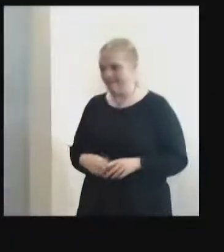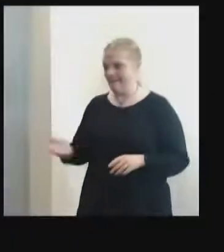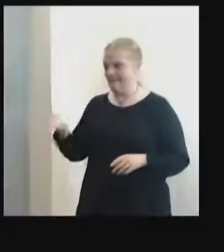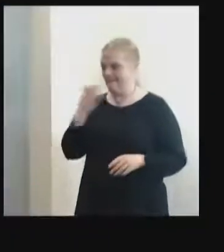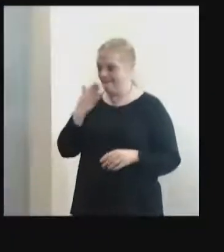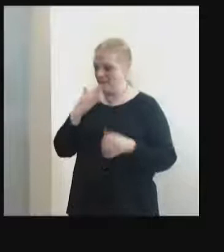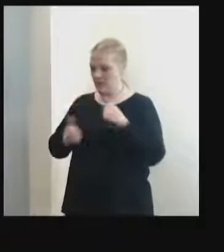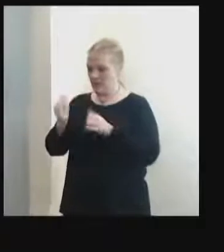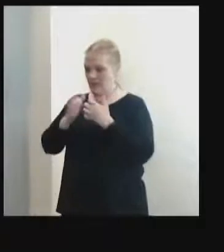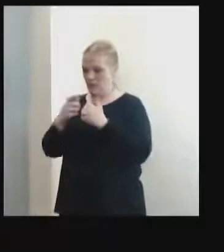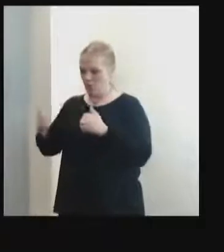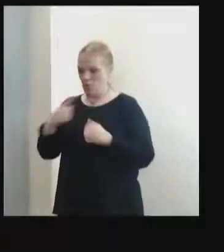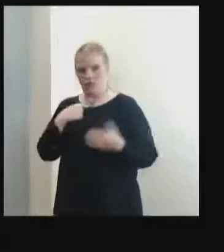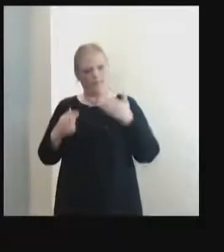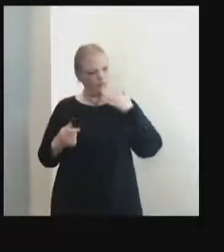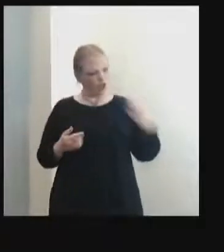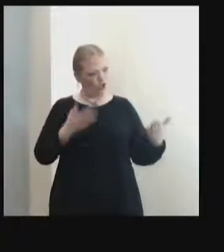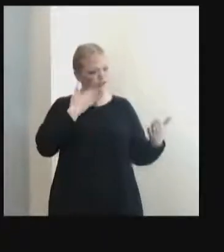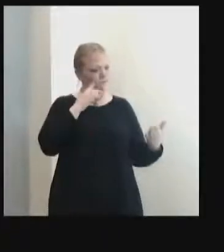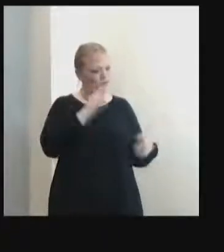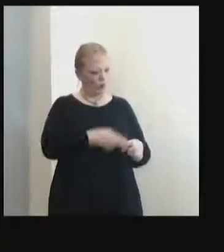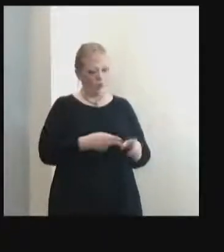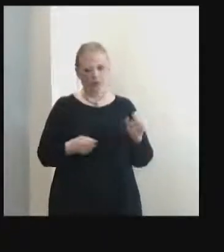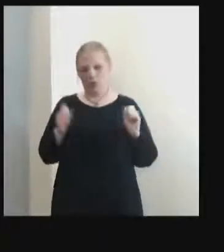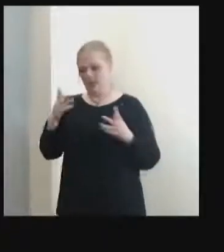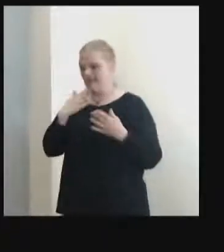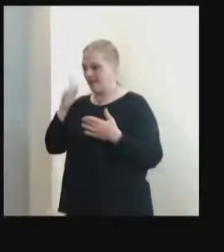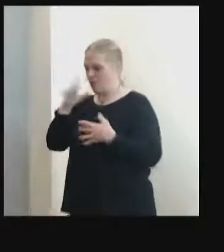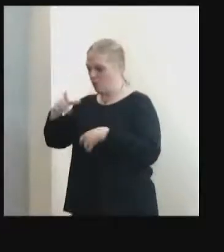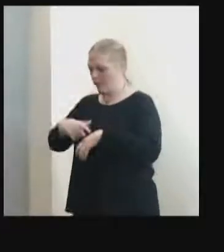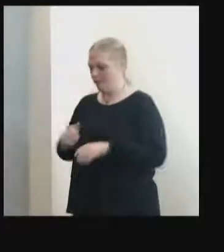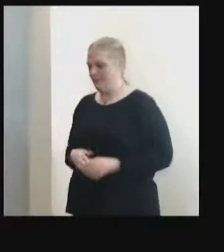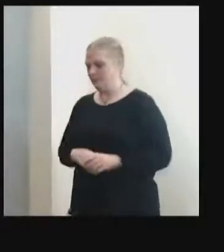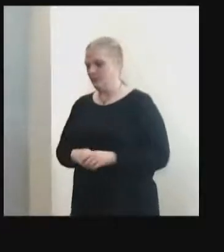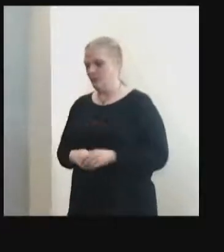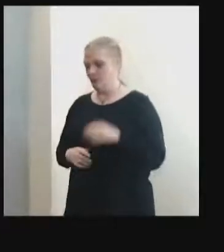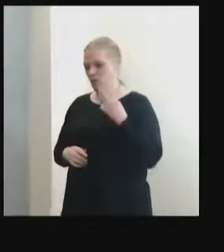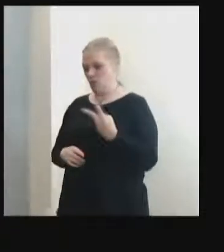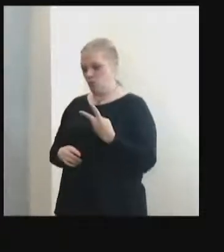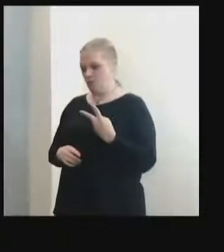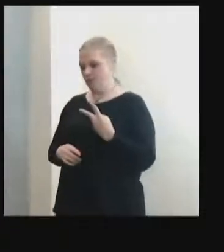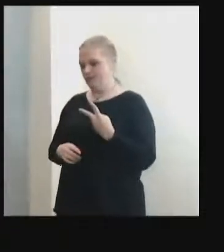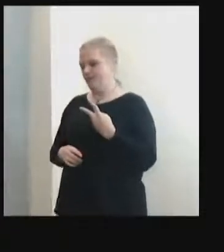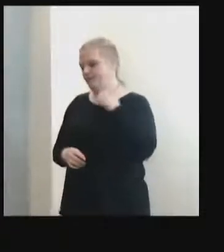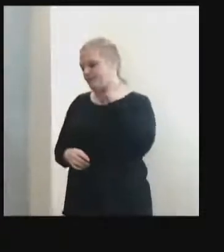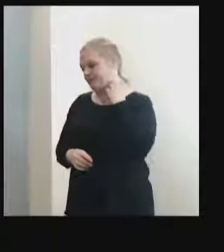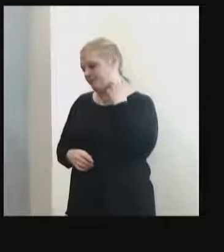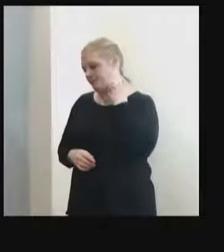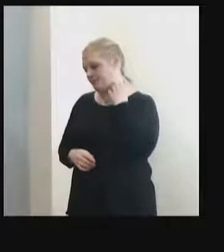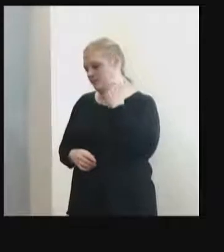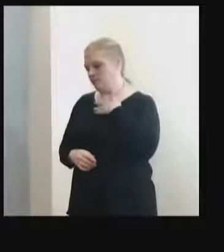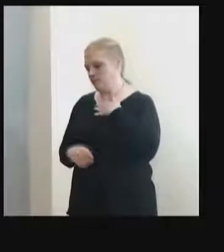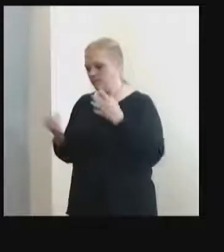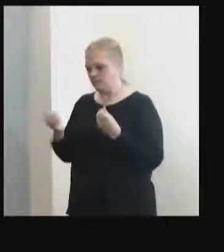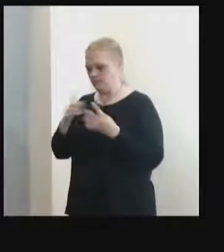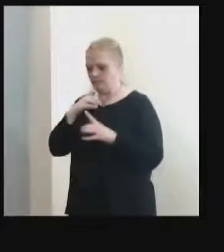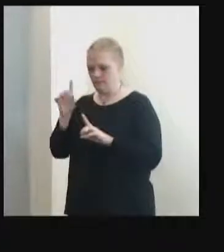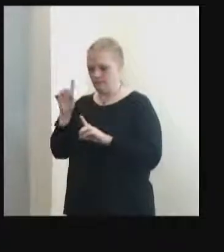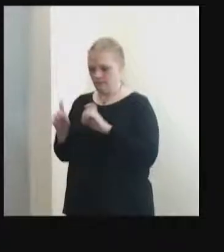Executive, how are you? I'm good, Jeff. Thanks for joining me. Great. Thank you for your time. Two quick questions. The first, a lot are asking if